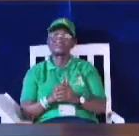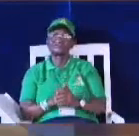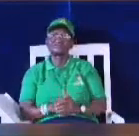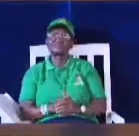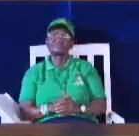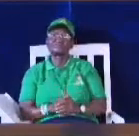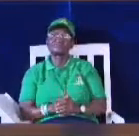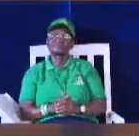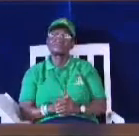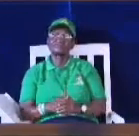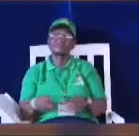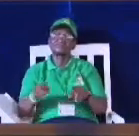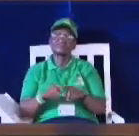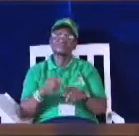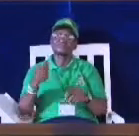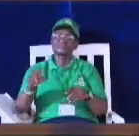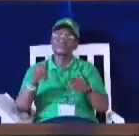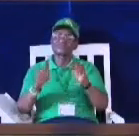So the fellow got up,